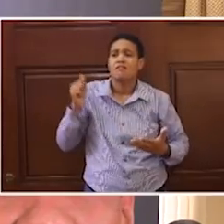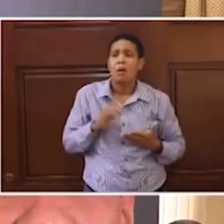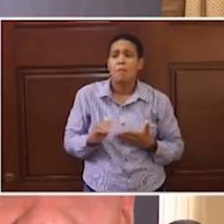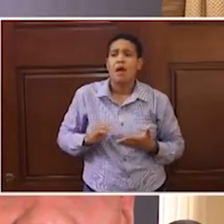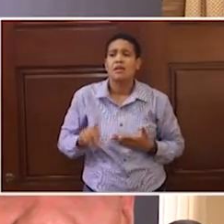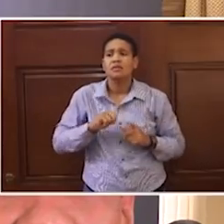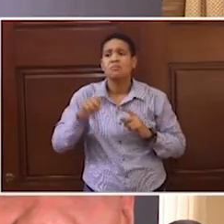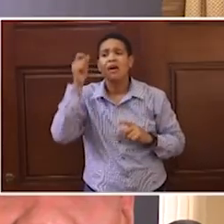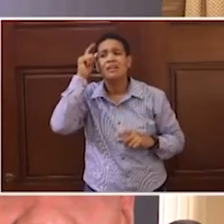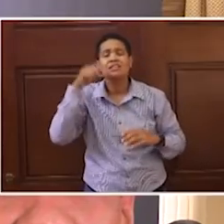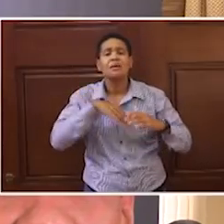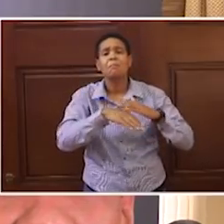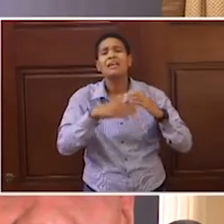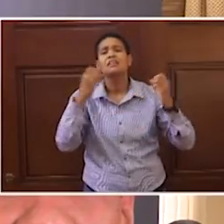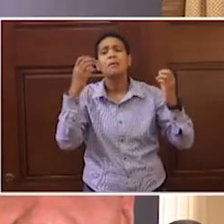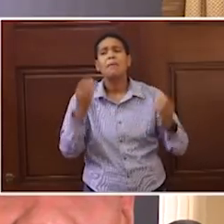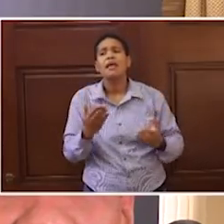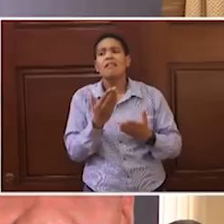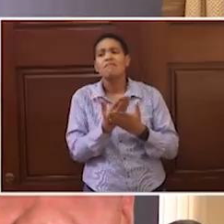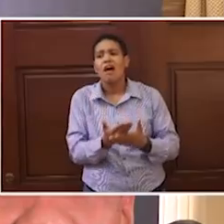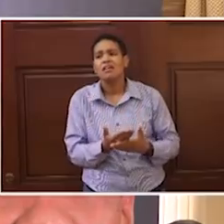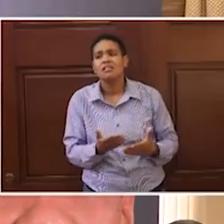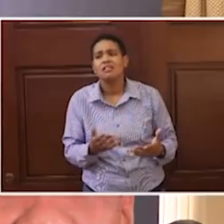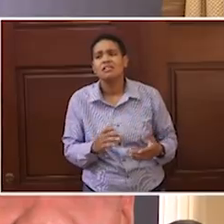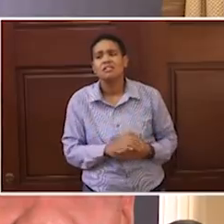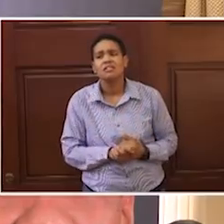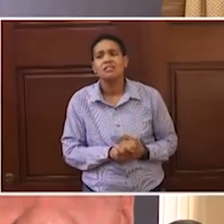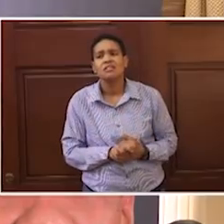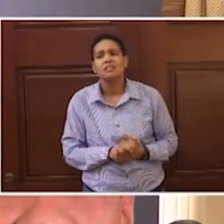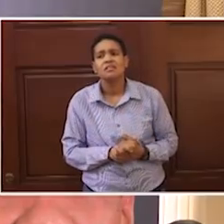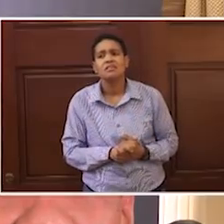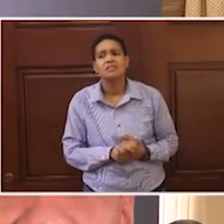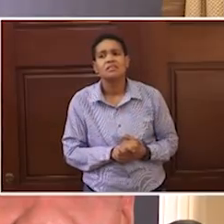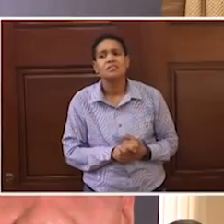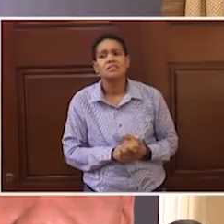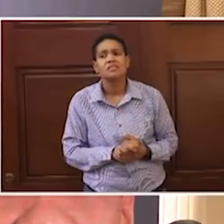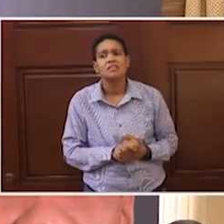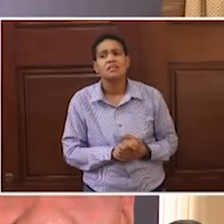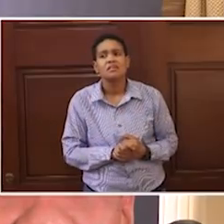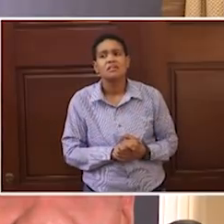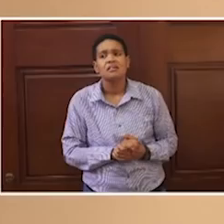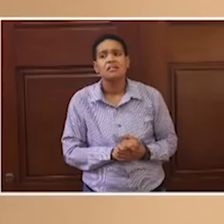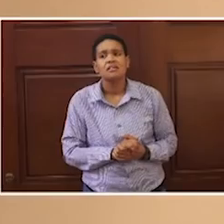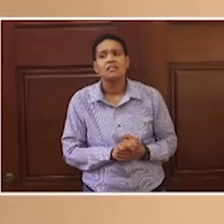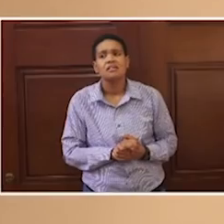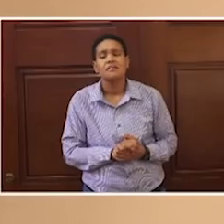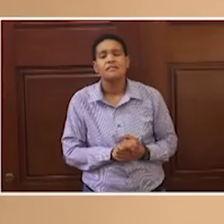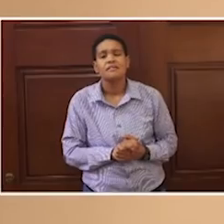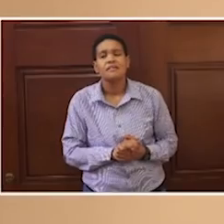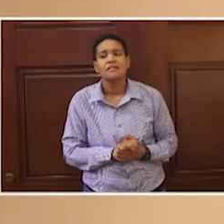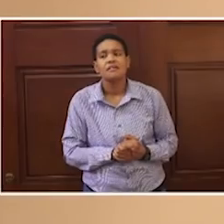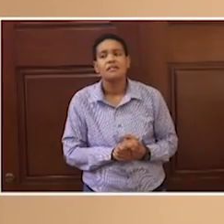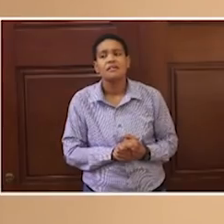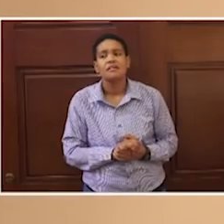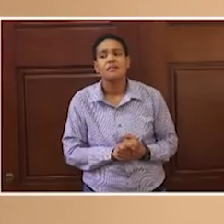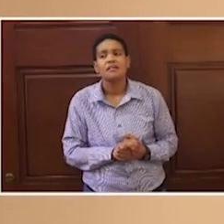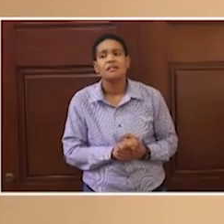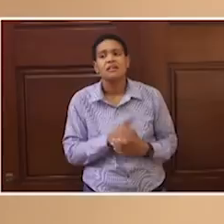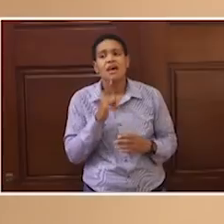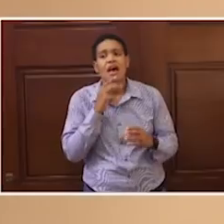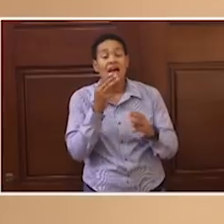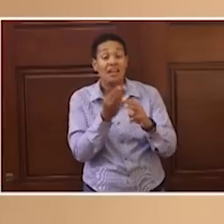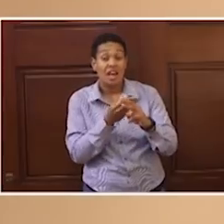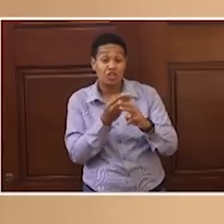on a number of factors. Yeah, it's an actuarial fact computation that would have been based